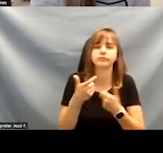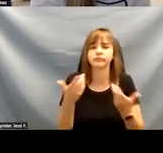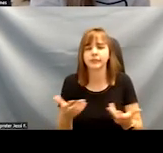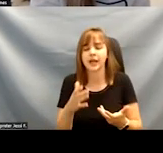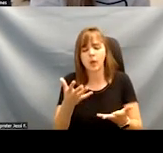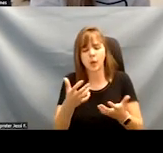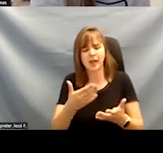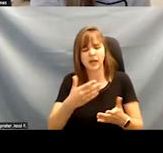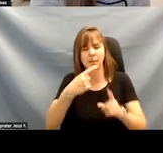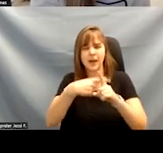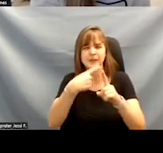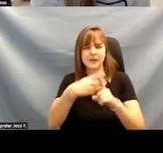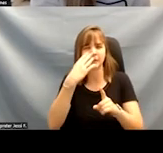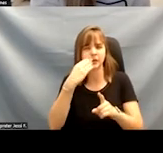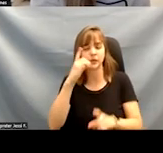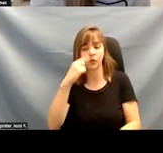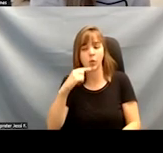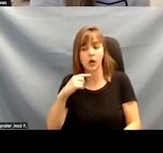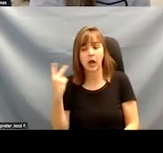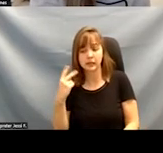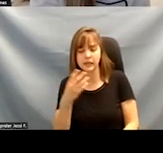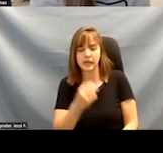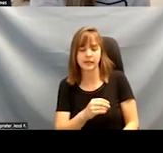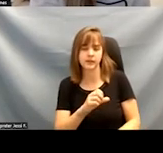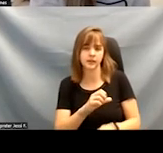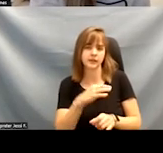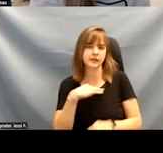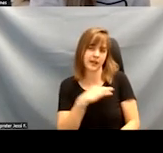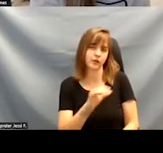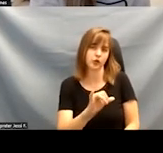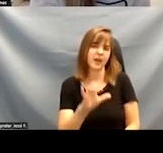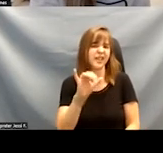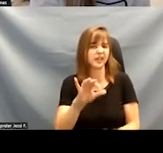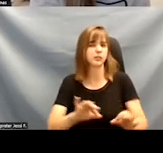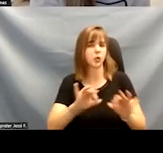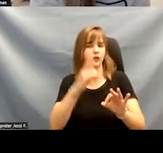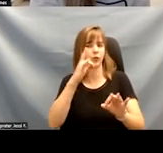And that's pretty critical to our success, I think.